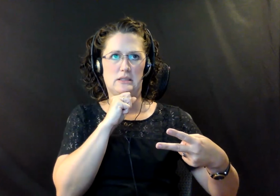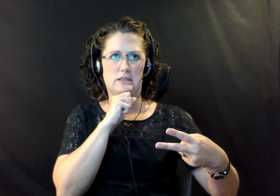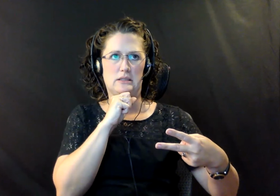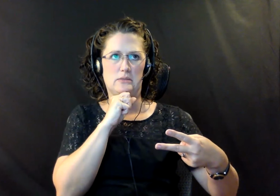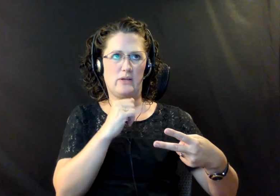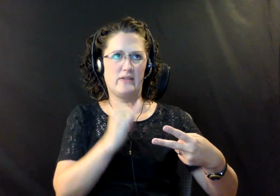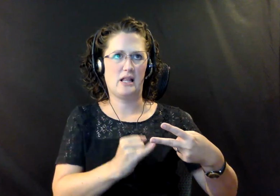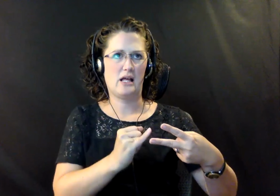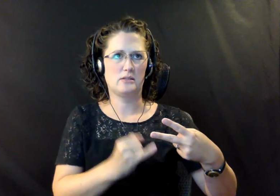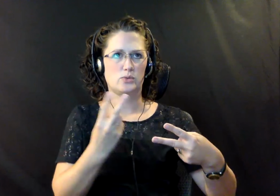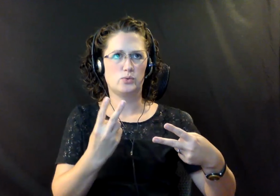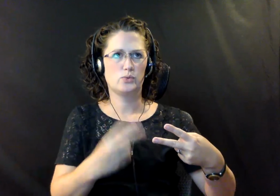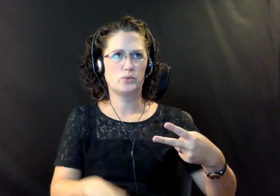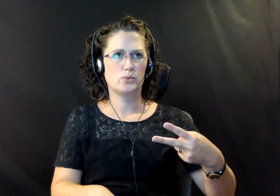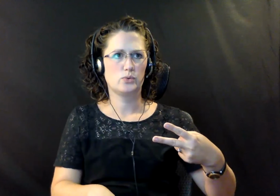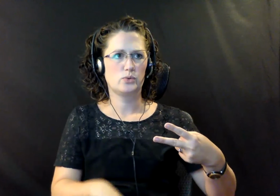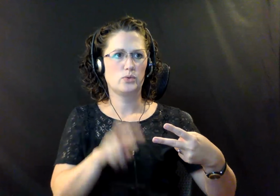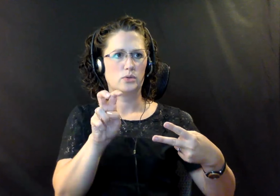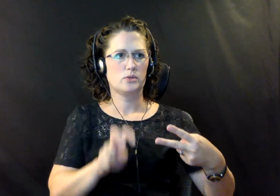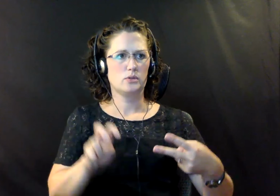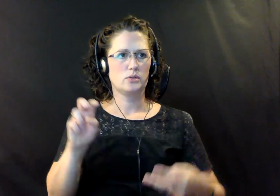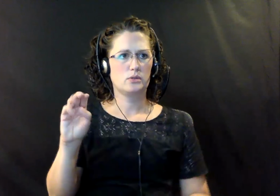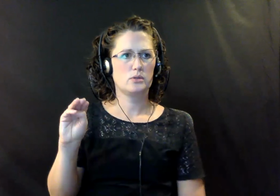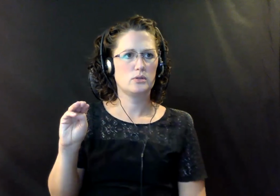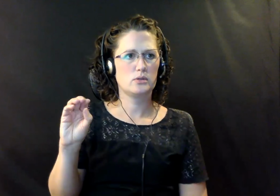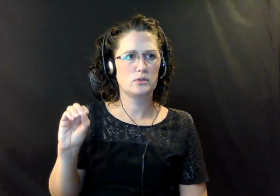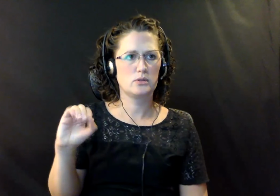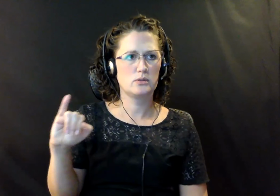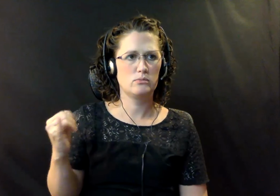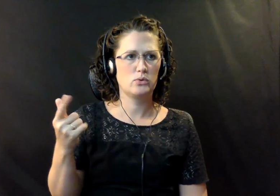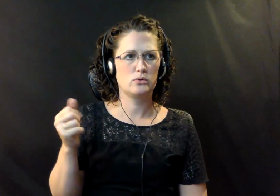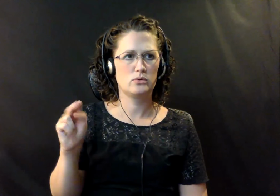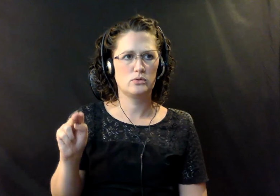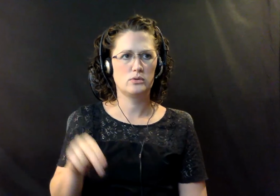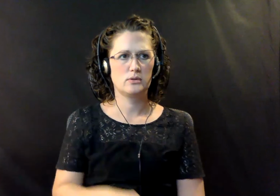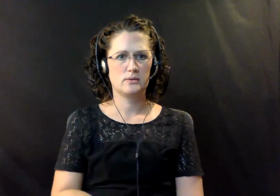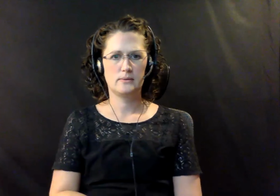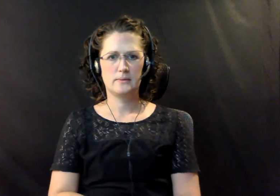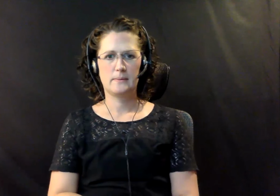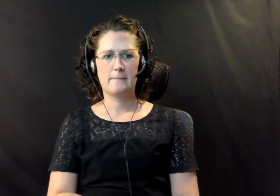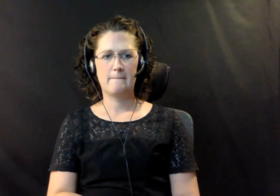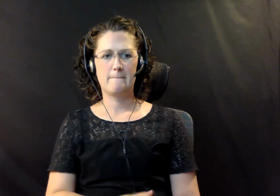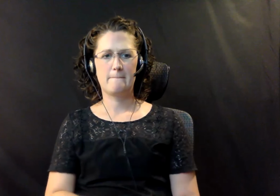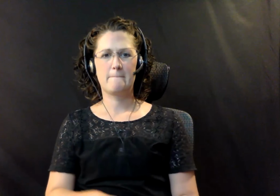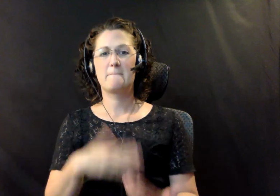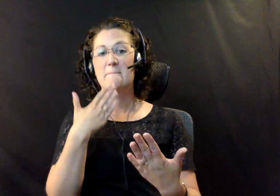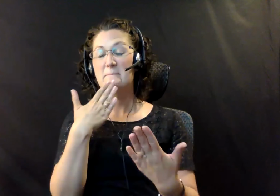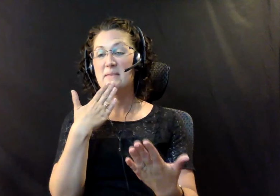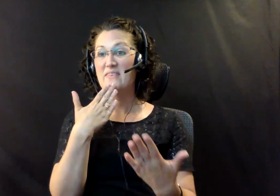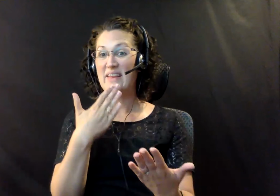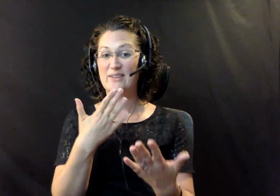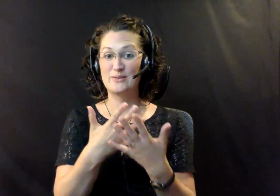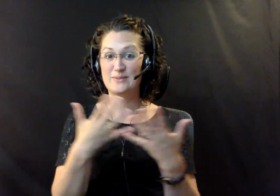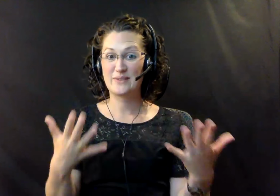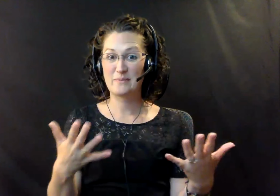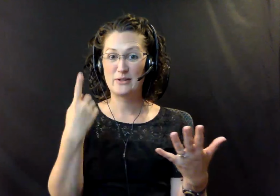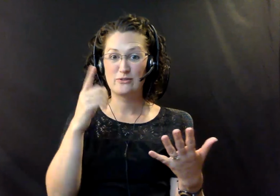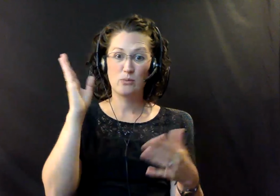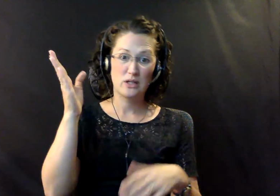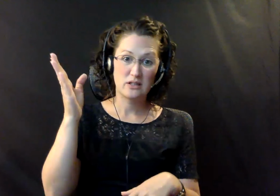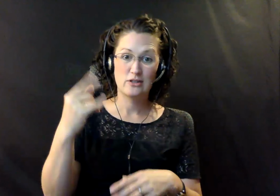So let's go ahead and jump to Mojgan with our question. Thanks, Michelle. Thank you very much for the presentation and for sharing, first of